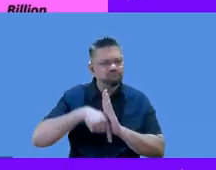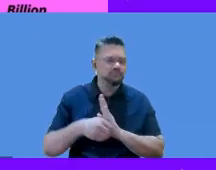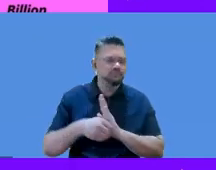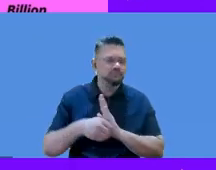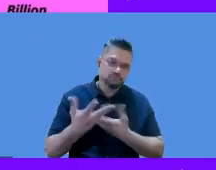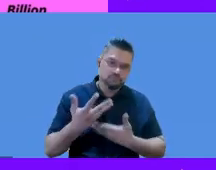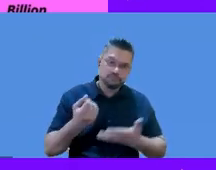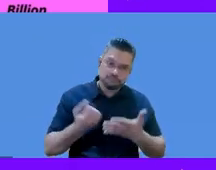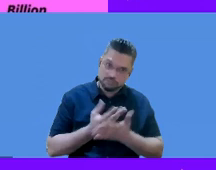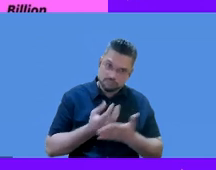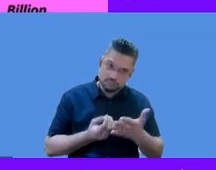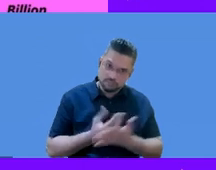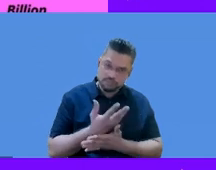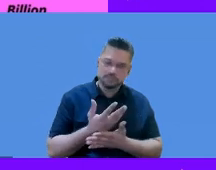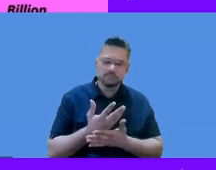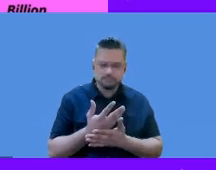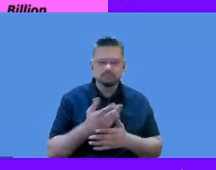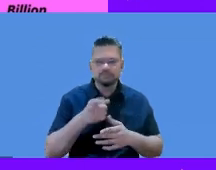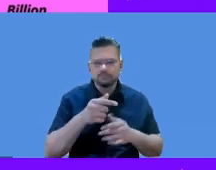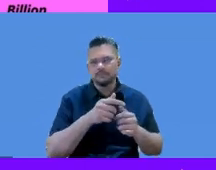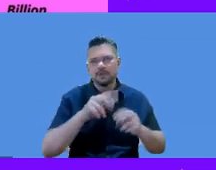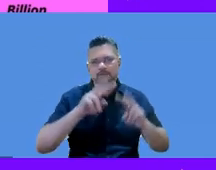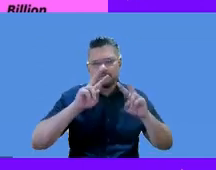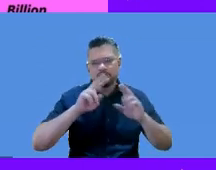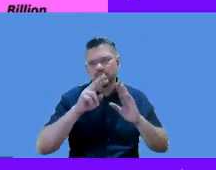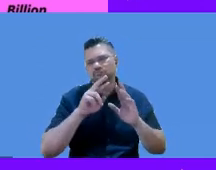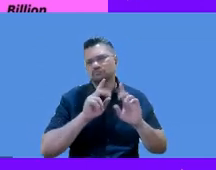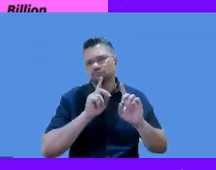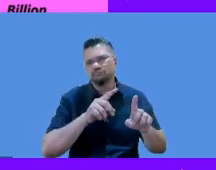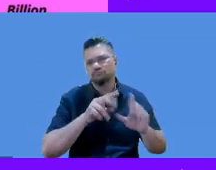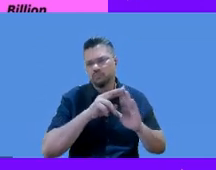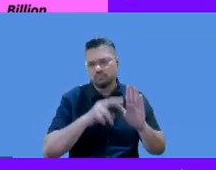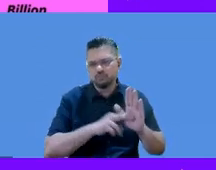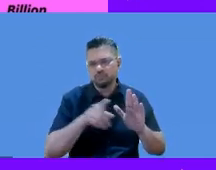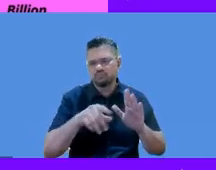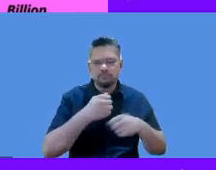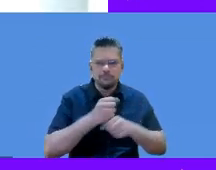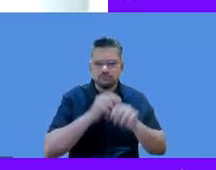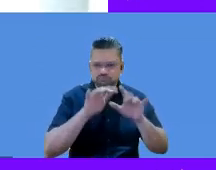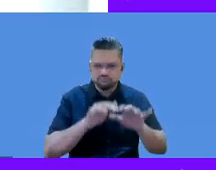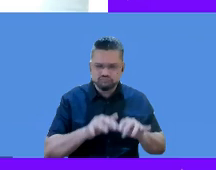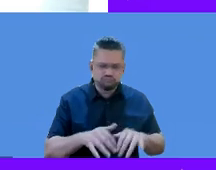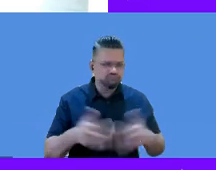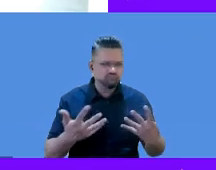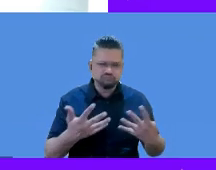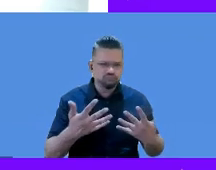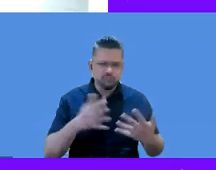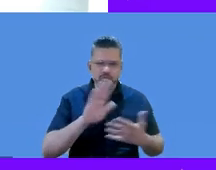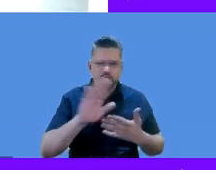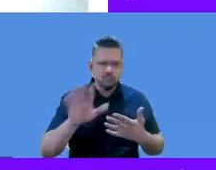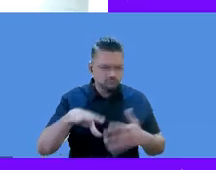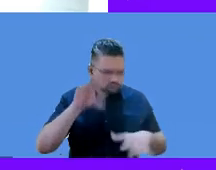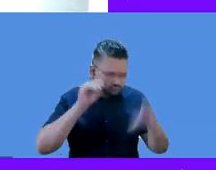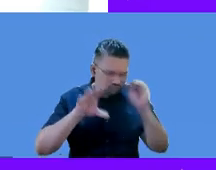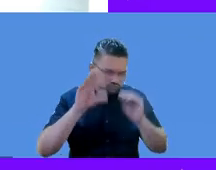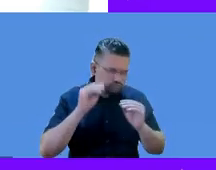learned through doing this report. So over to you, Gertrude. Thank you so much, Lucy, and thank you for having